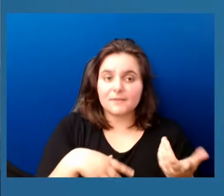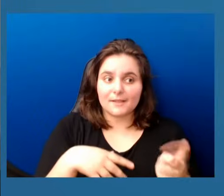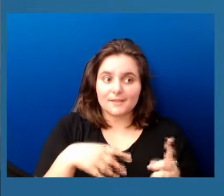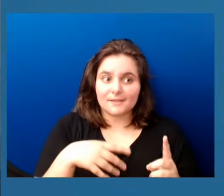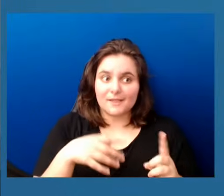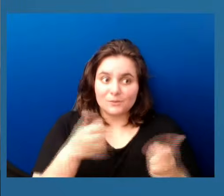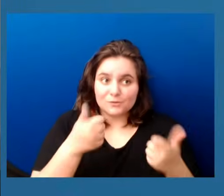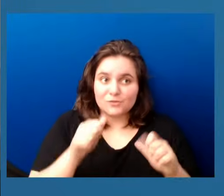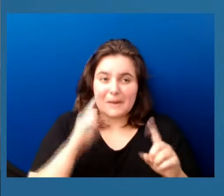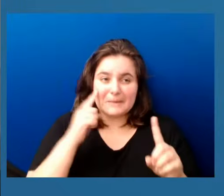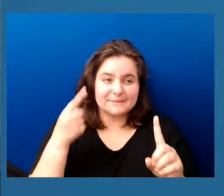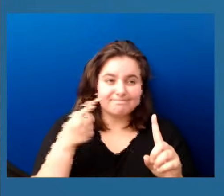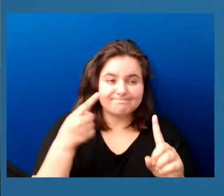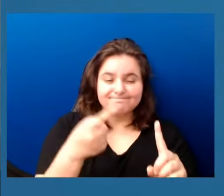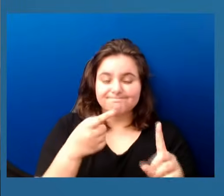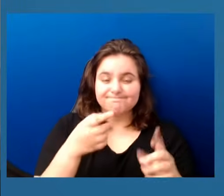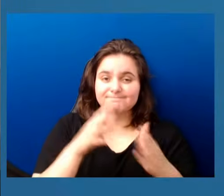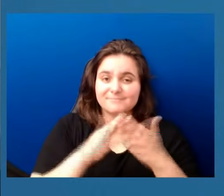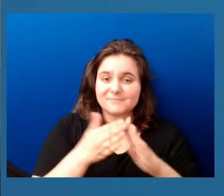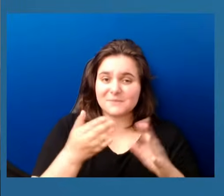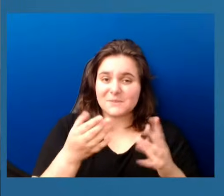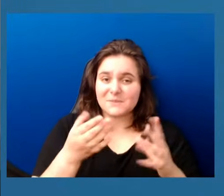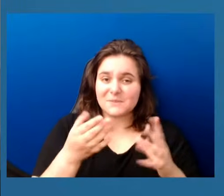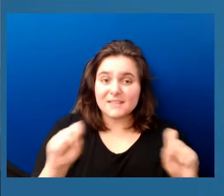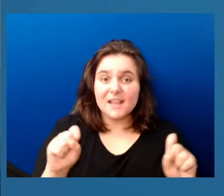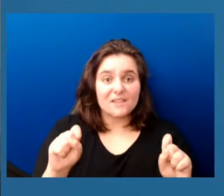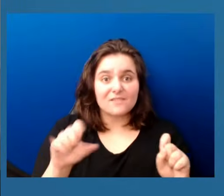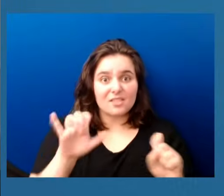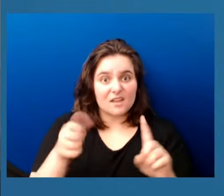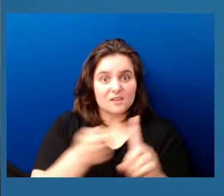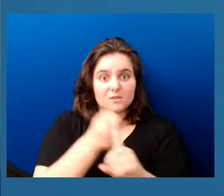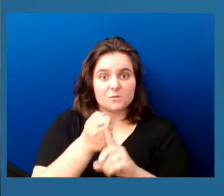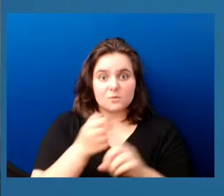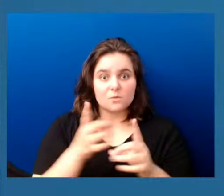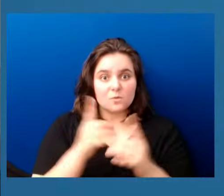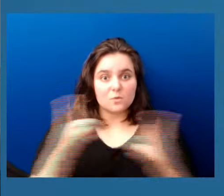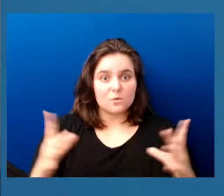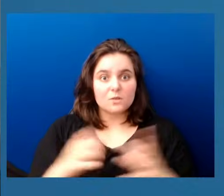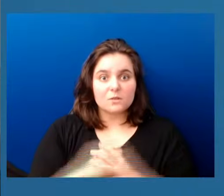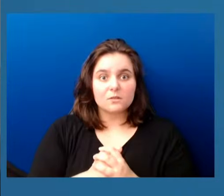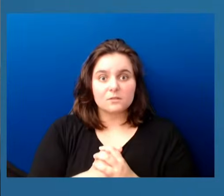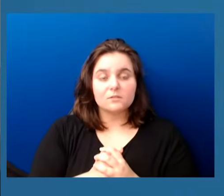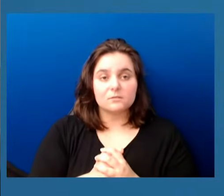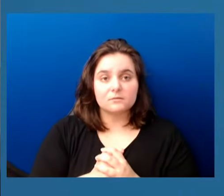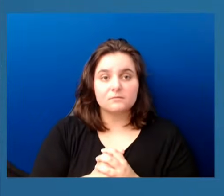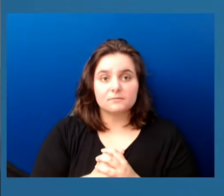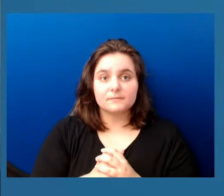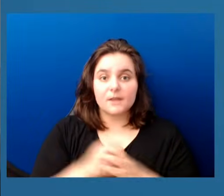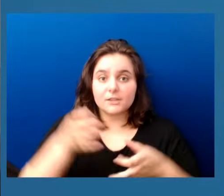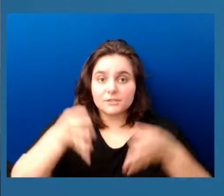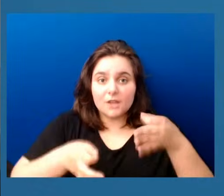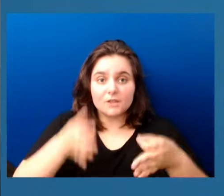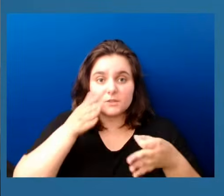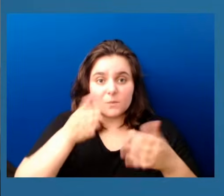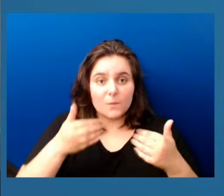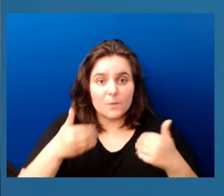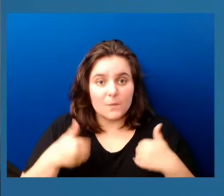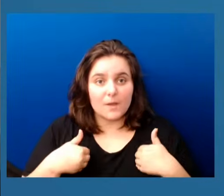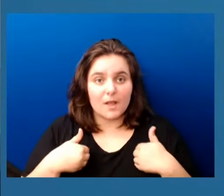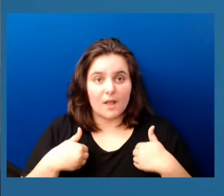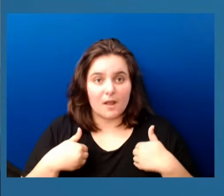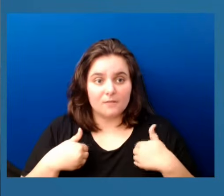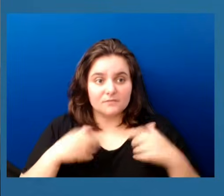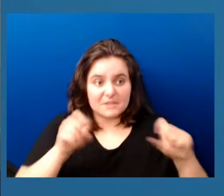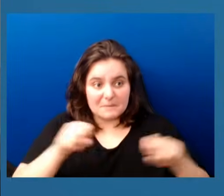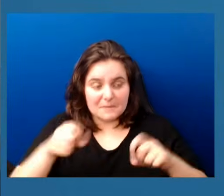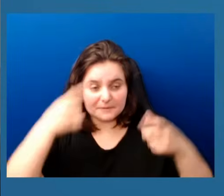profound. Beginning tomorrow, judges will have the discretion to consider the nature and impact of a